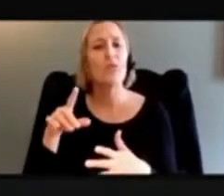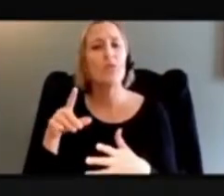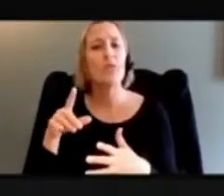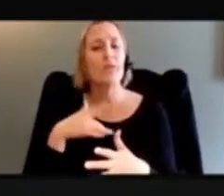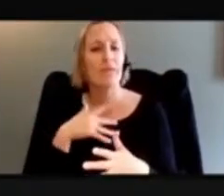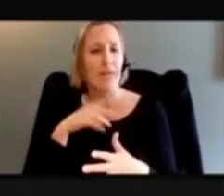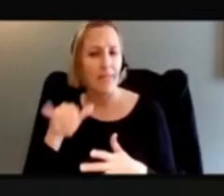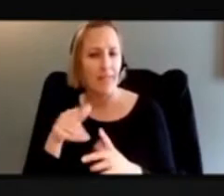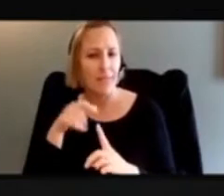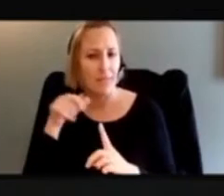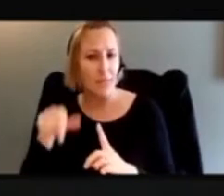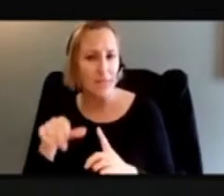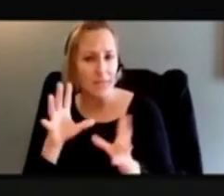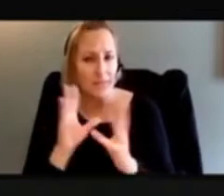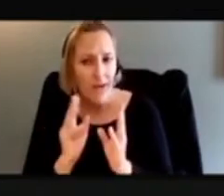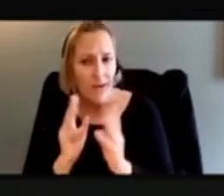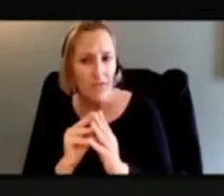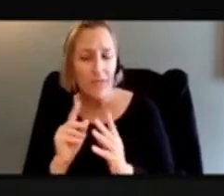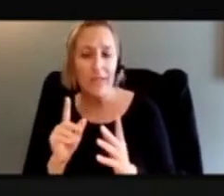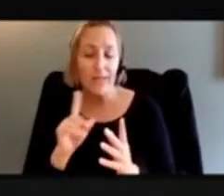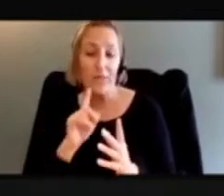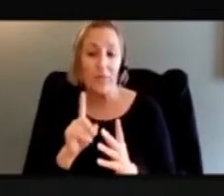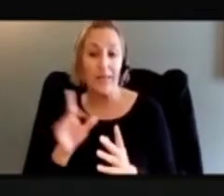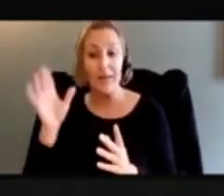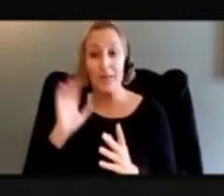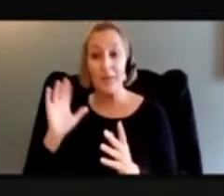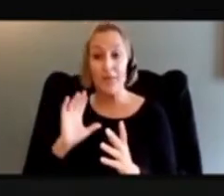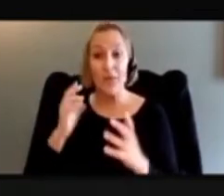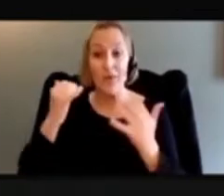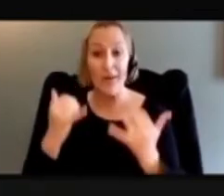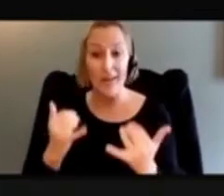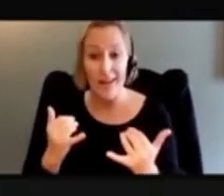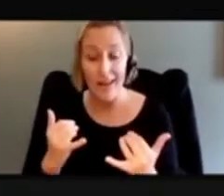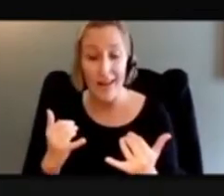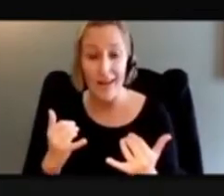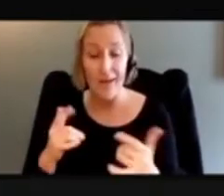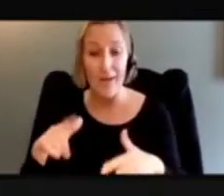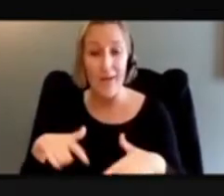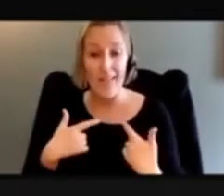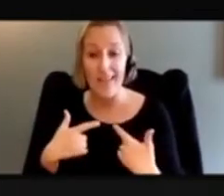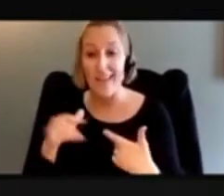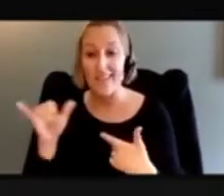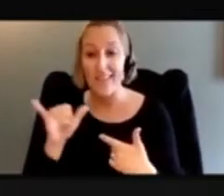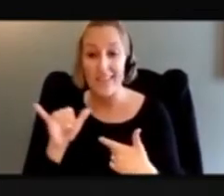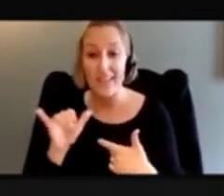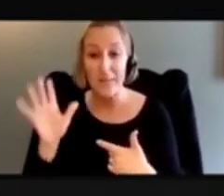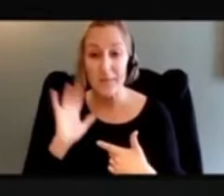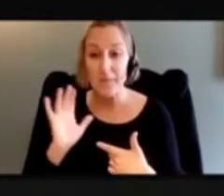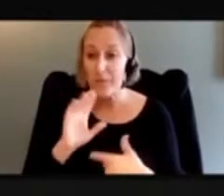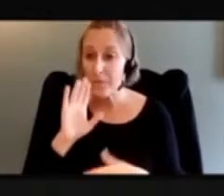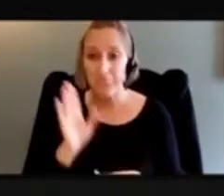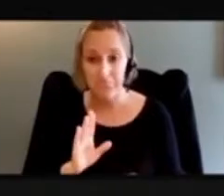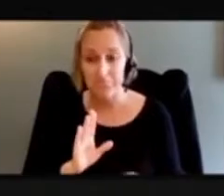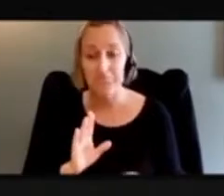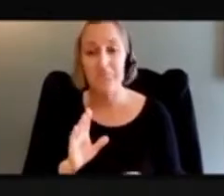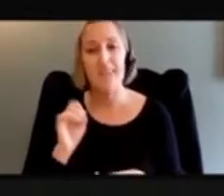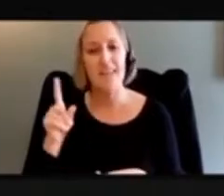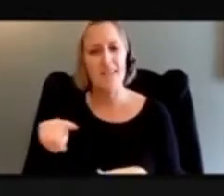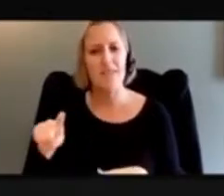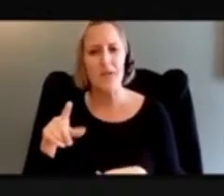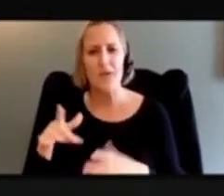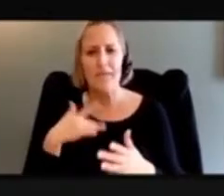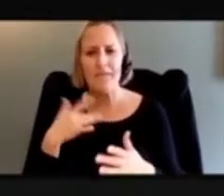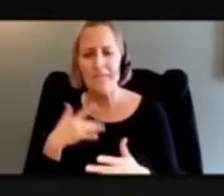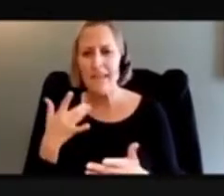speakers, that life is never going to be the same. And for those of us who are using the phrase, "I can't wait to return